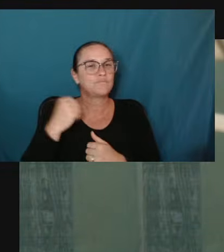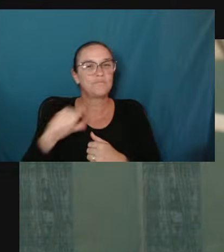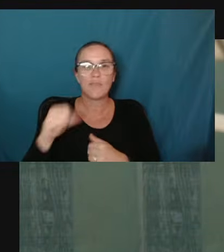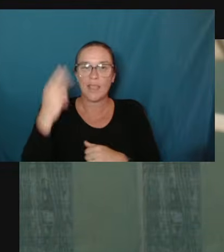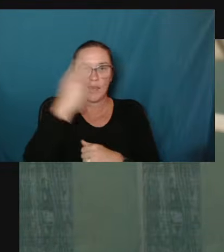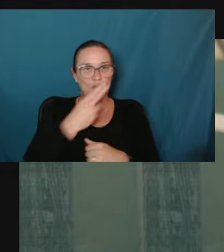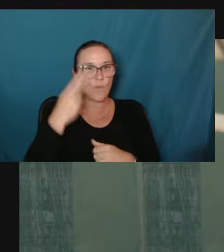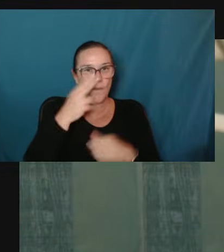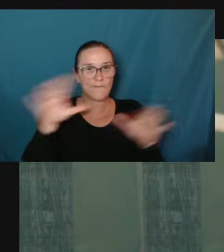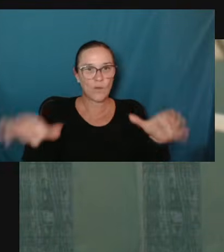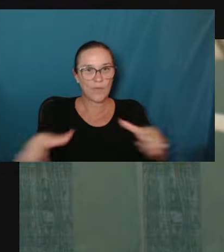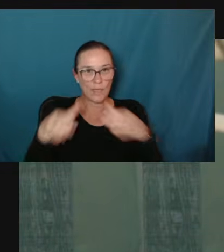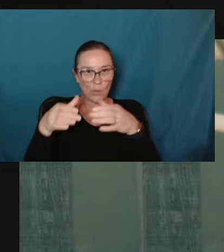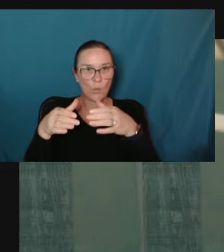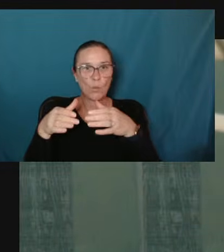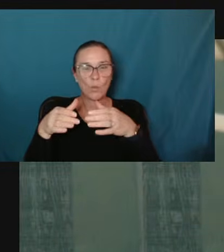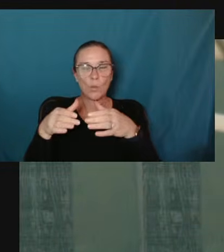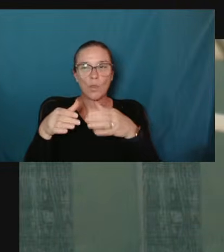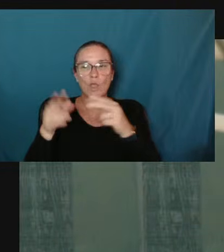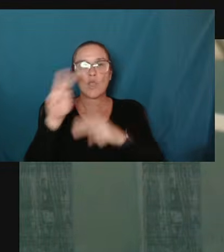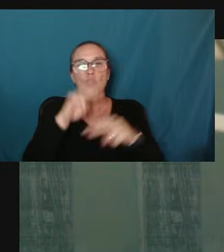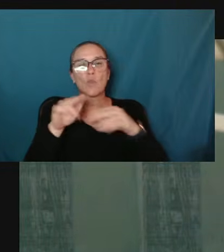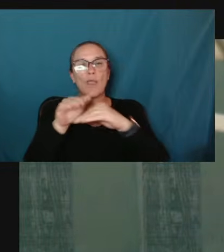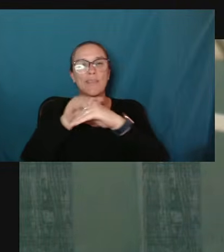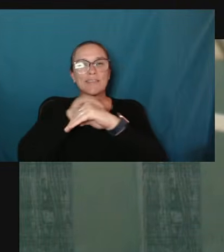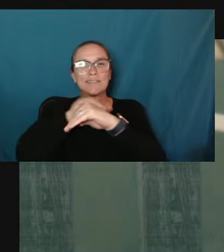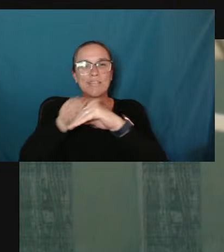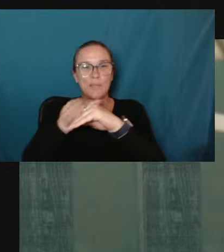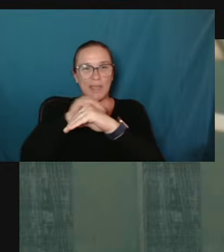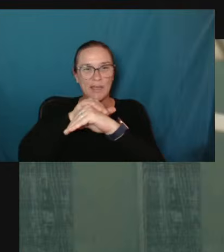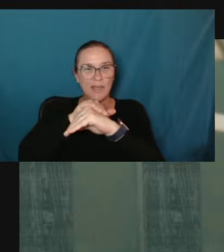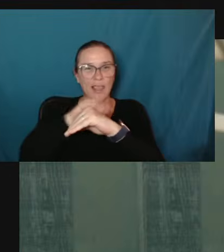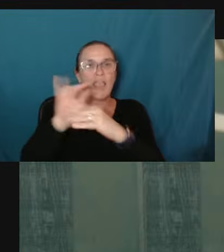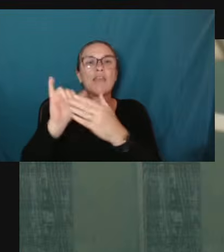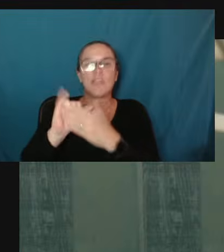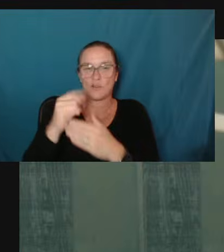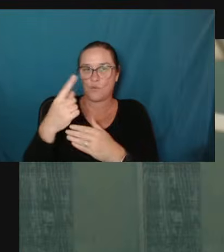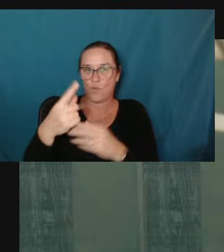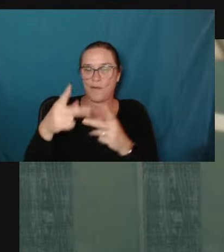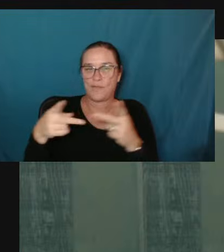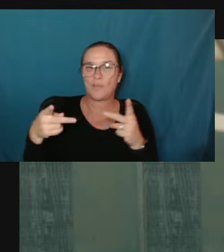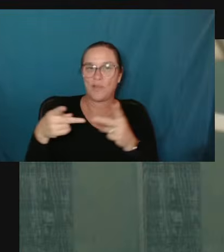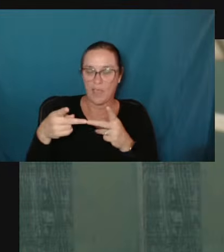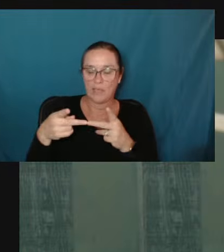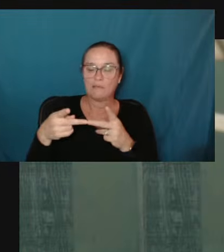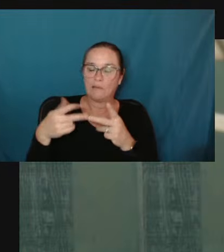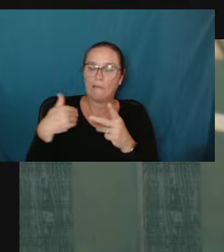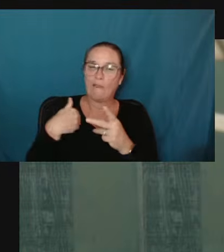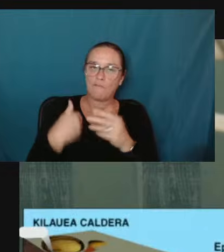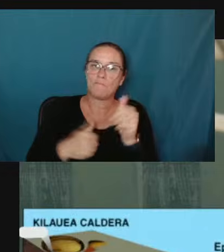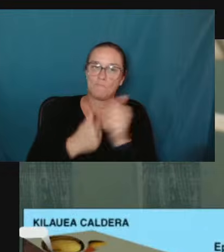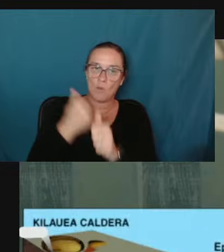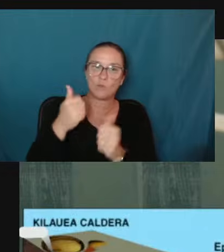volcano, you look at the summit, that's one of the places where most of the eruptions take place.